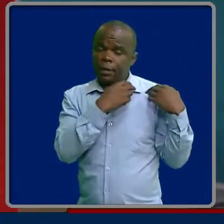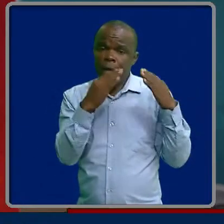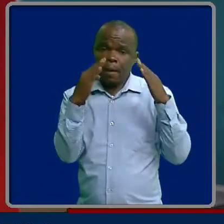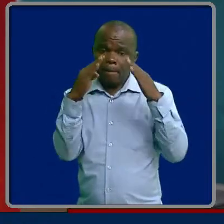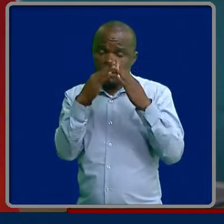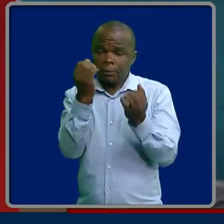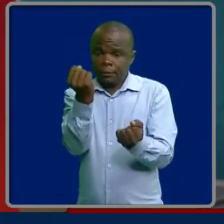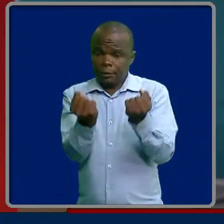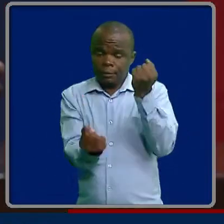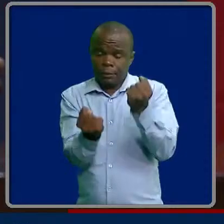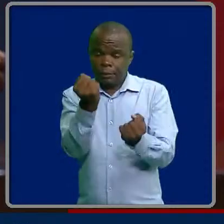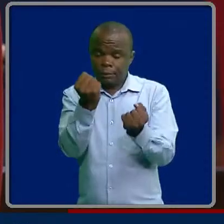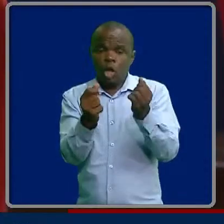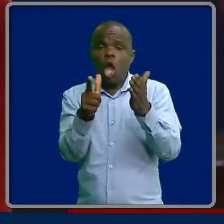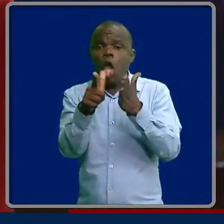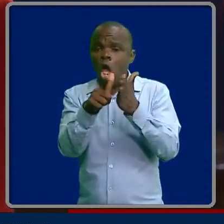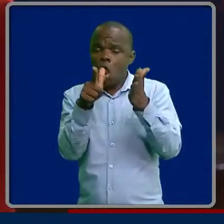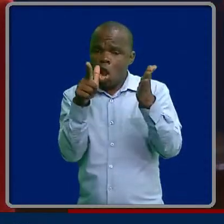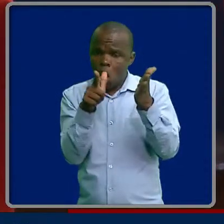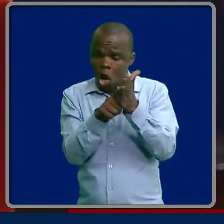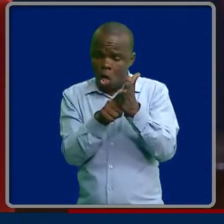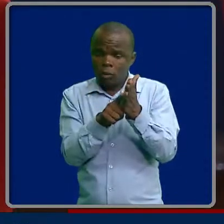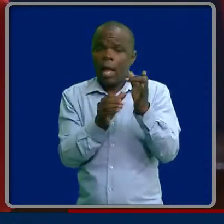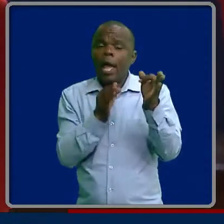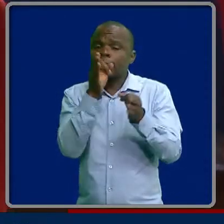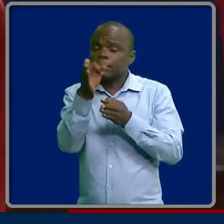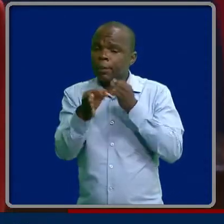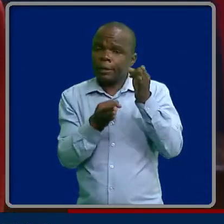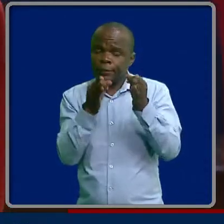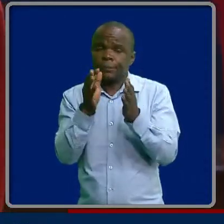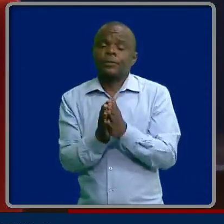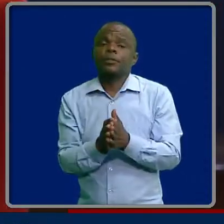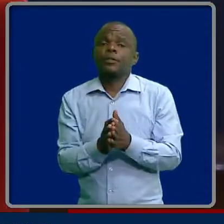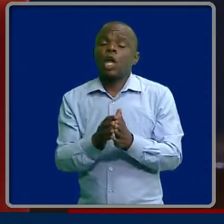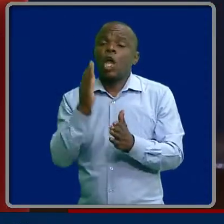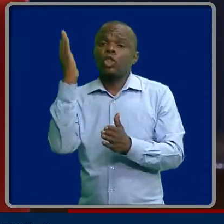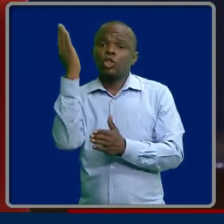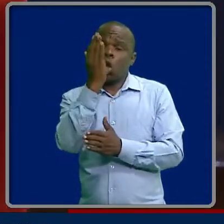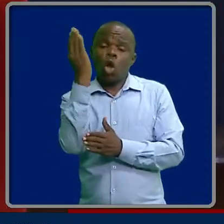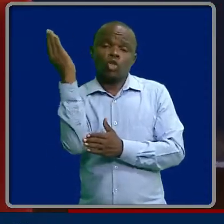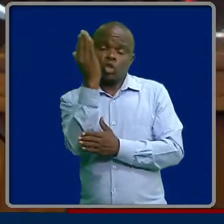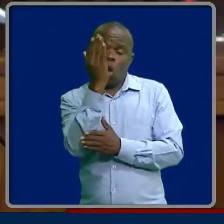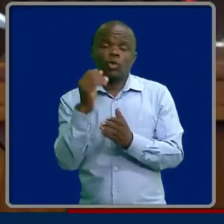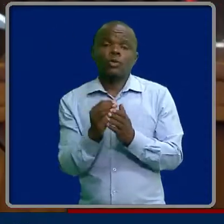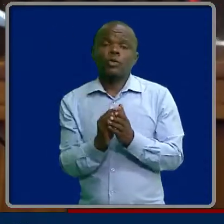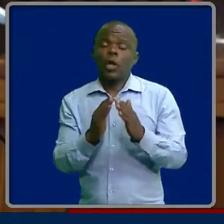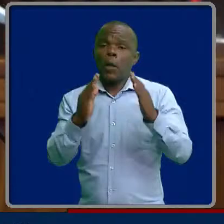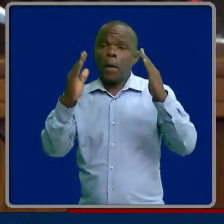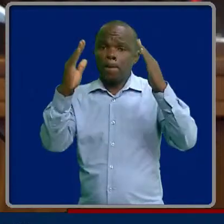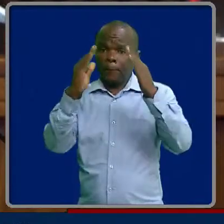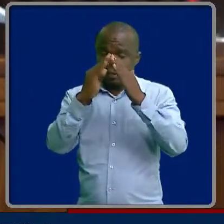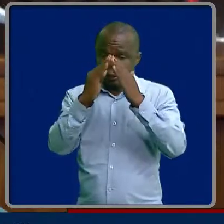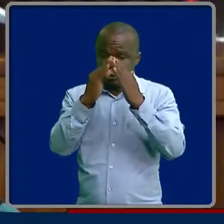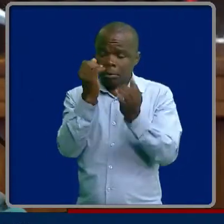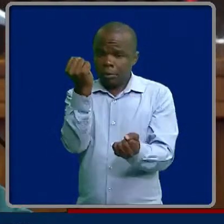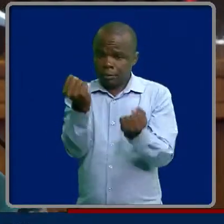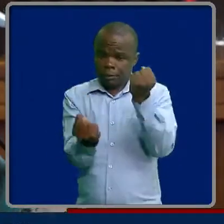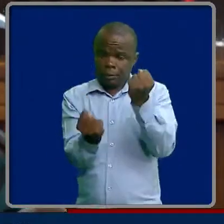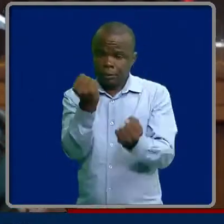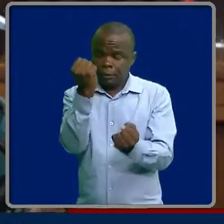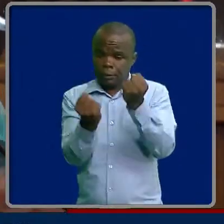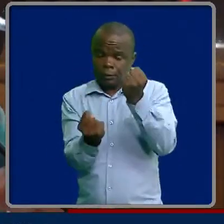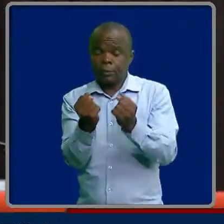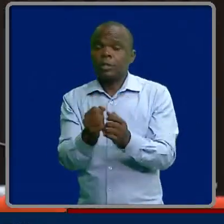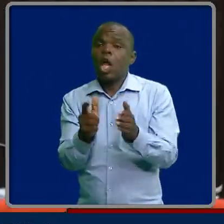Aid Bill. During the presentation, John Mavuso, the ministry's legal advisor, explained that the initiative